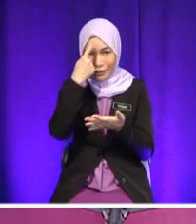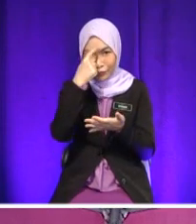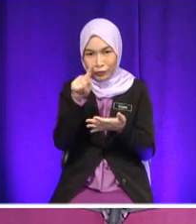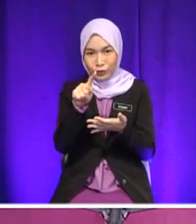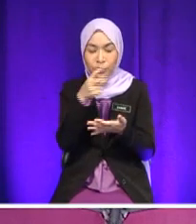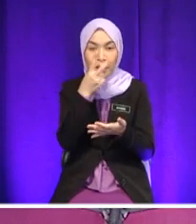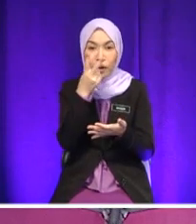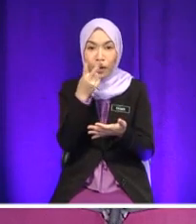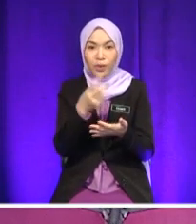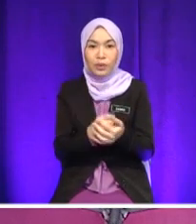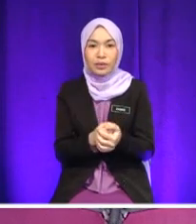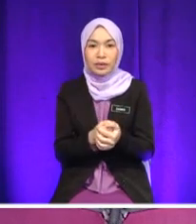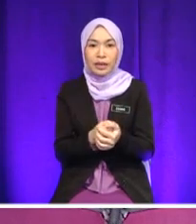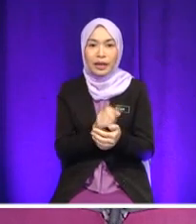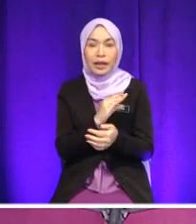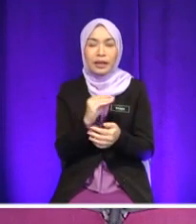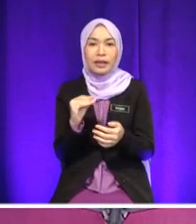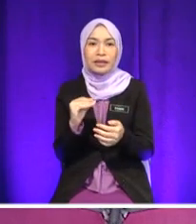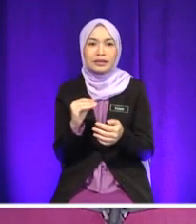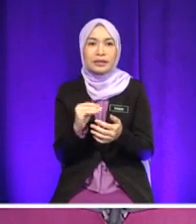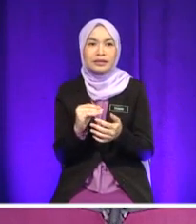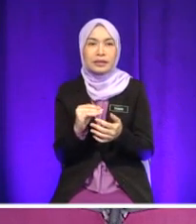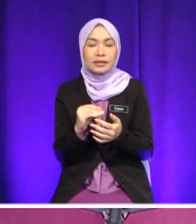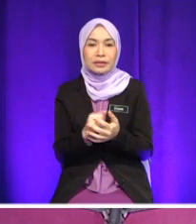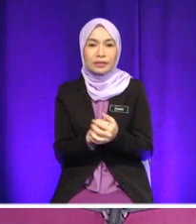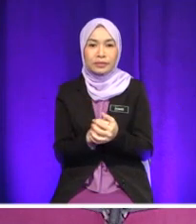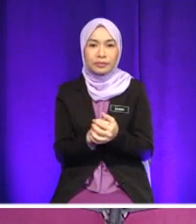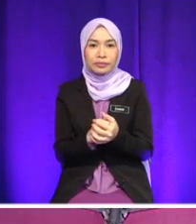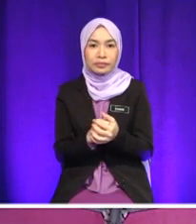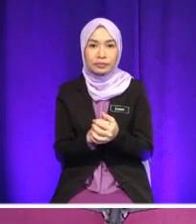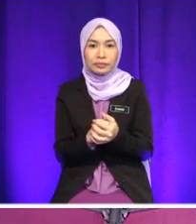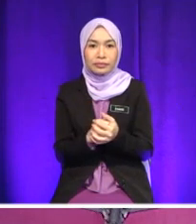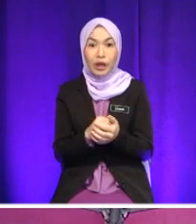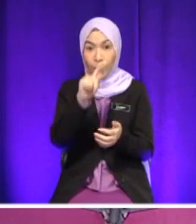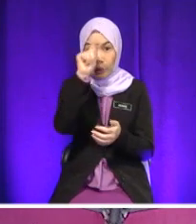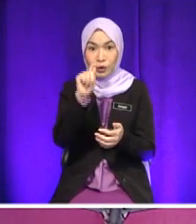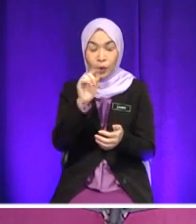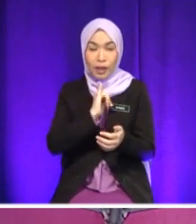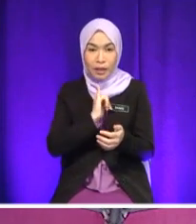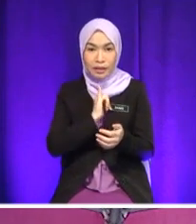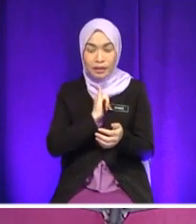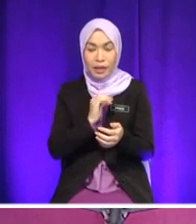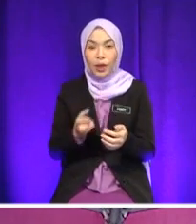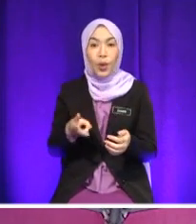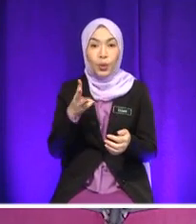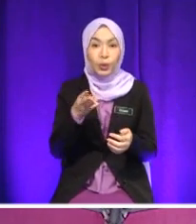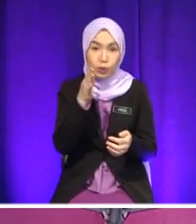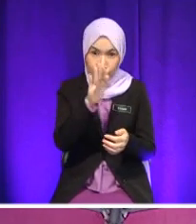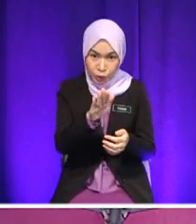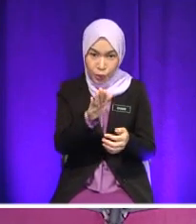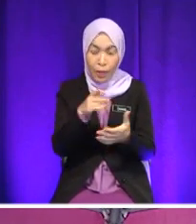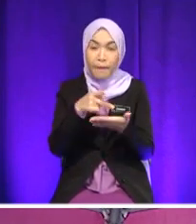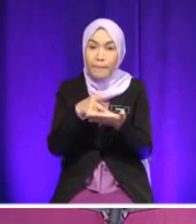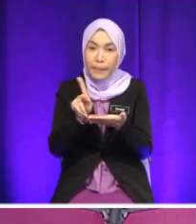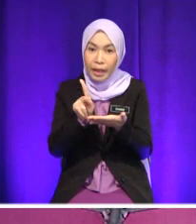advertisement will disappear, right? Okay, so the question now is, would you pay for that? Would you pay for the website and the social